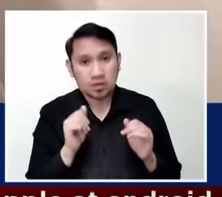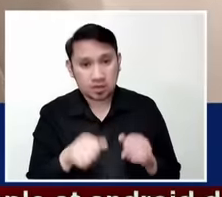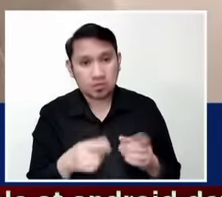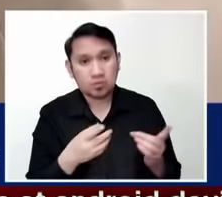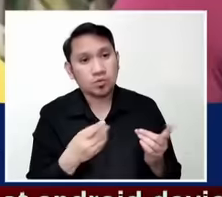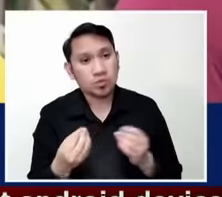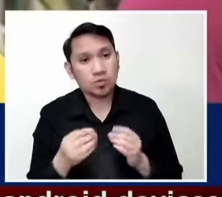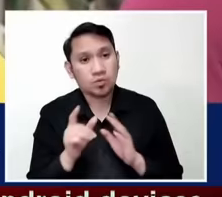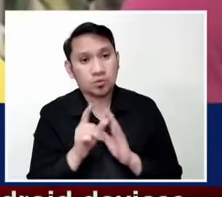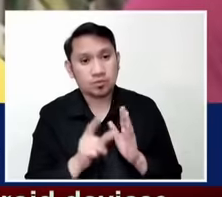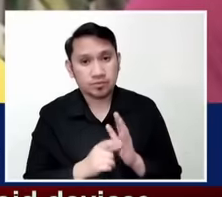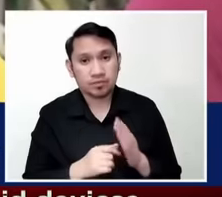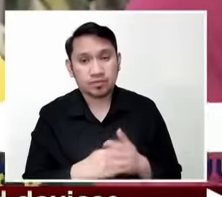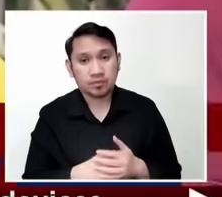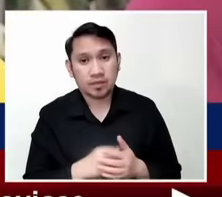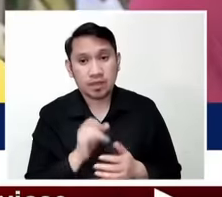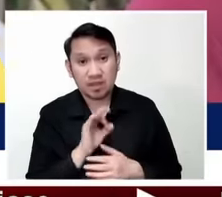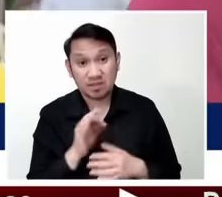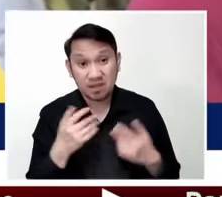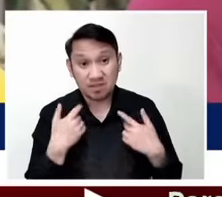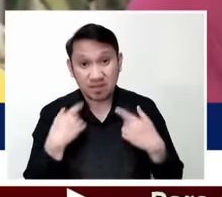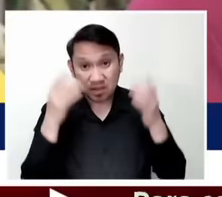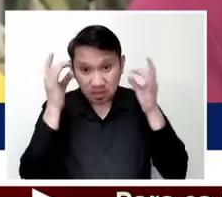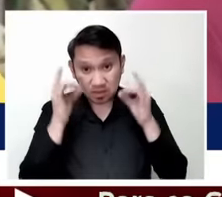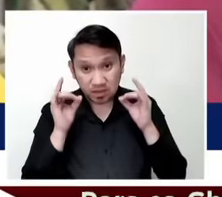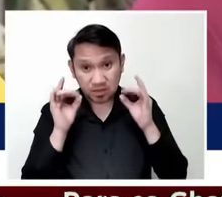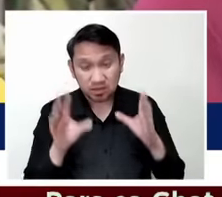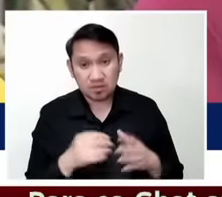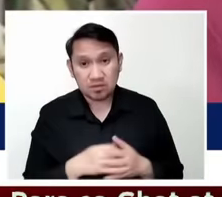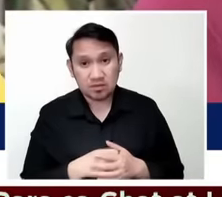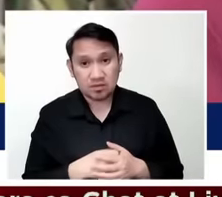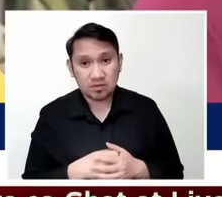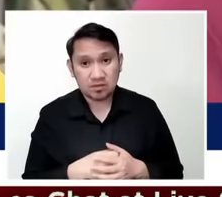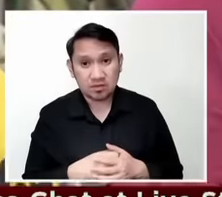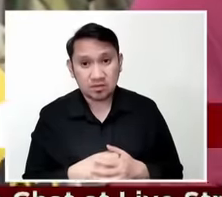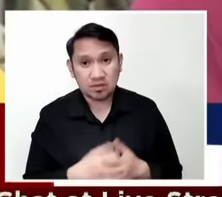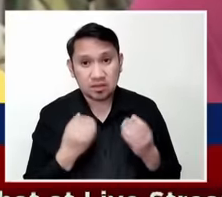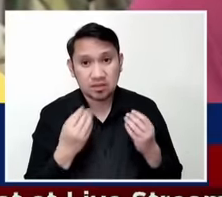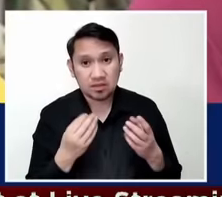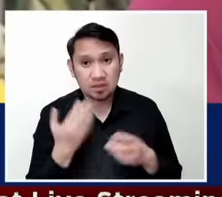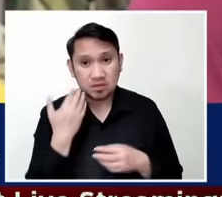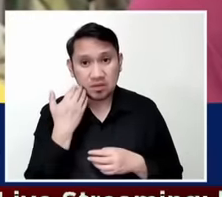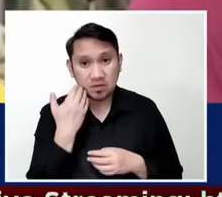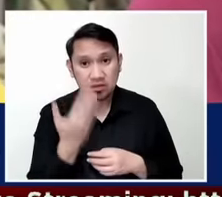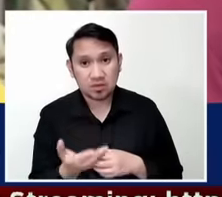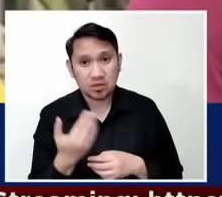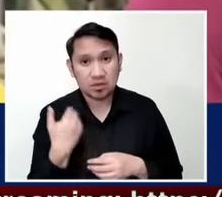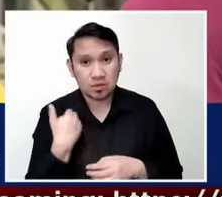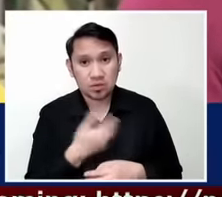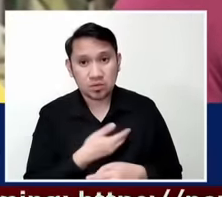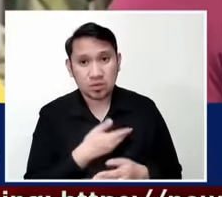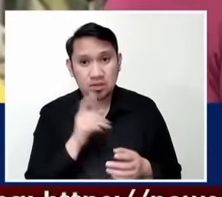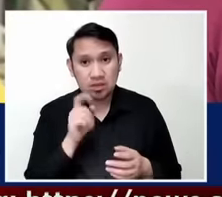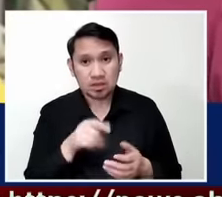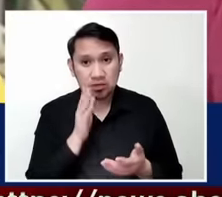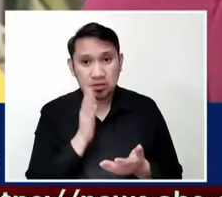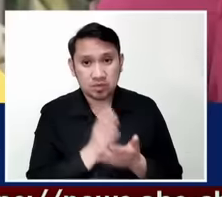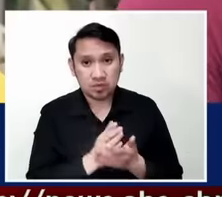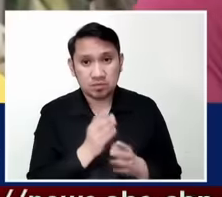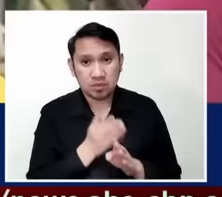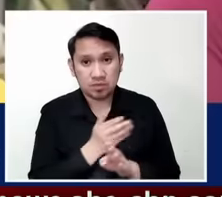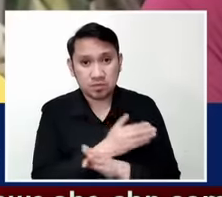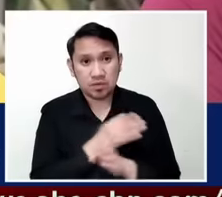pag nangyari na po yung terrorism, marami na pong mamamatay. Diba? So we have to stop it even before it